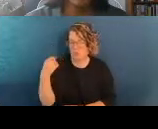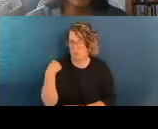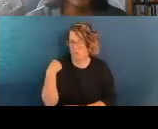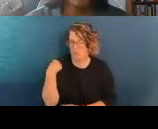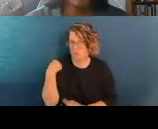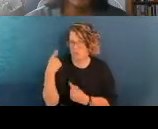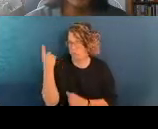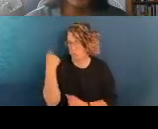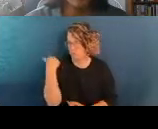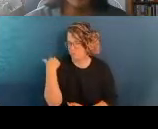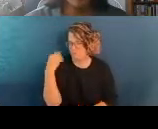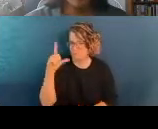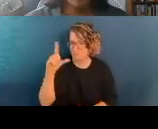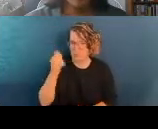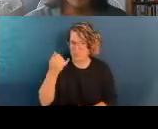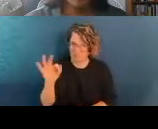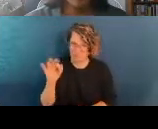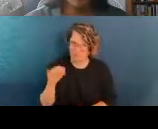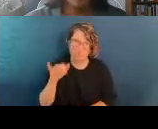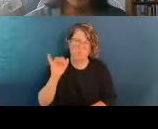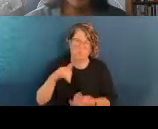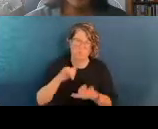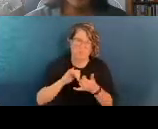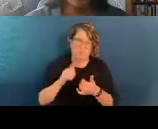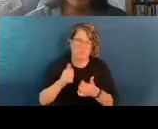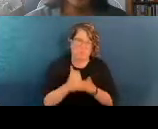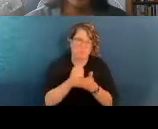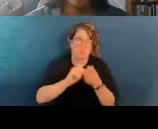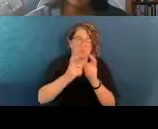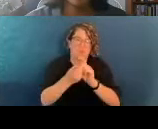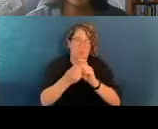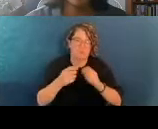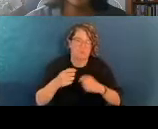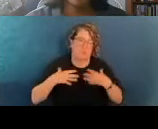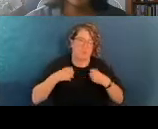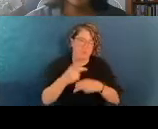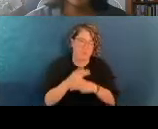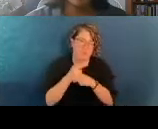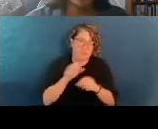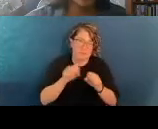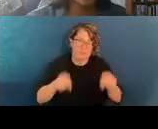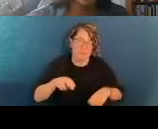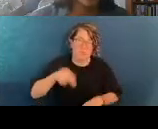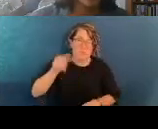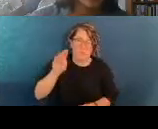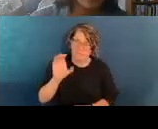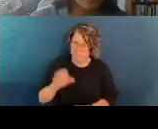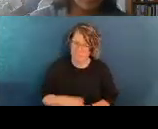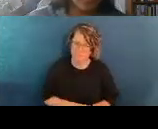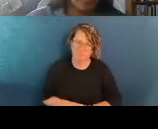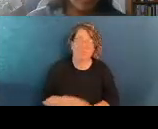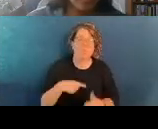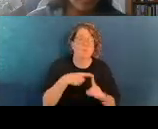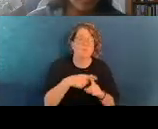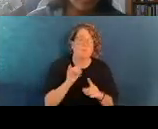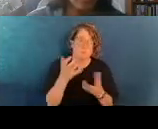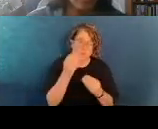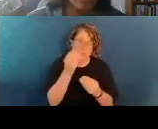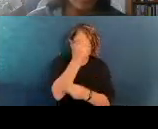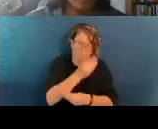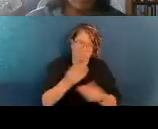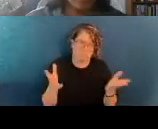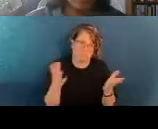transforming the healthcare system in Northern British Columbia. And then finally, I wanted to share with everyone today